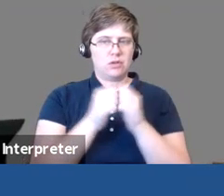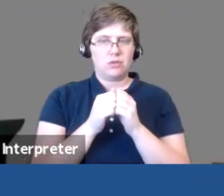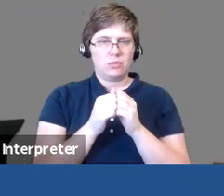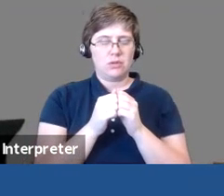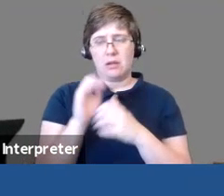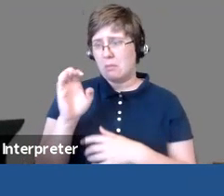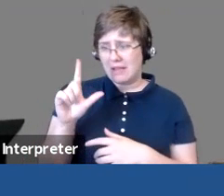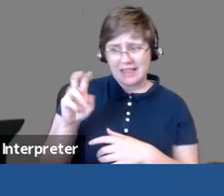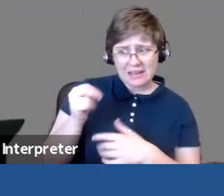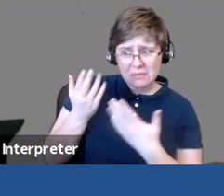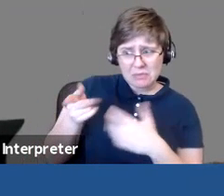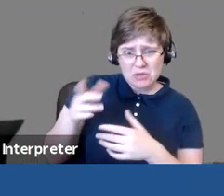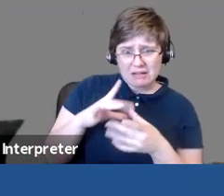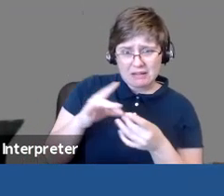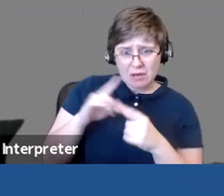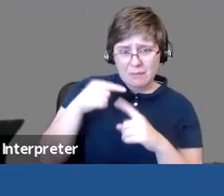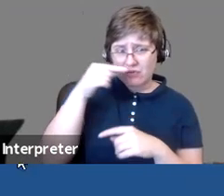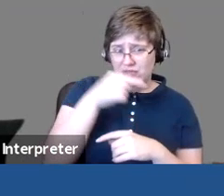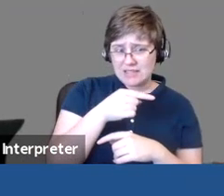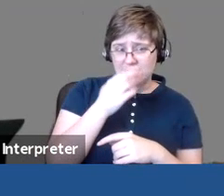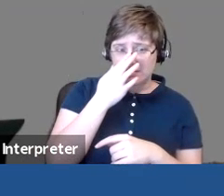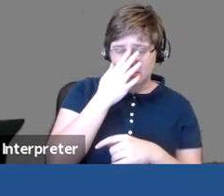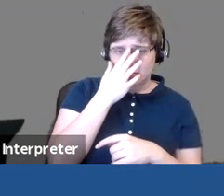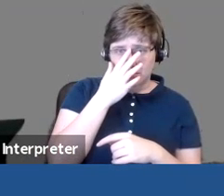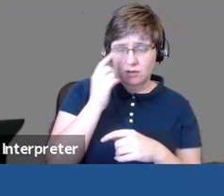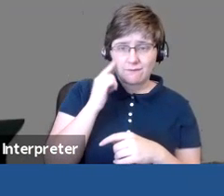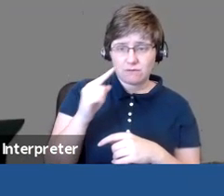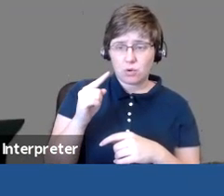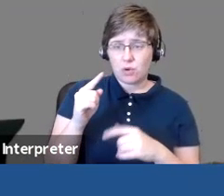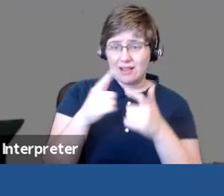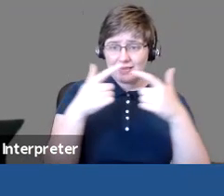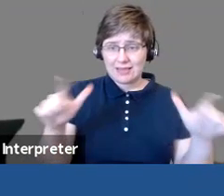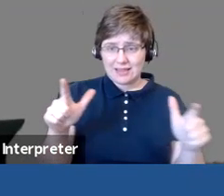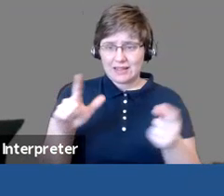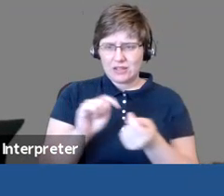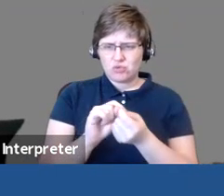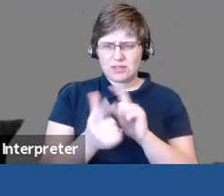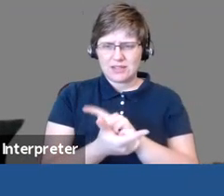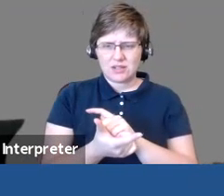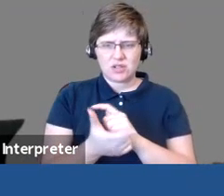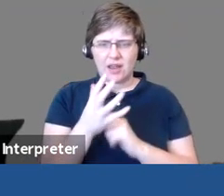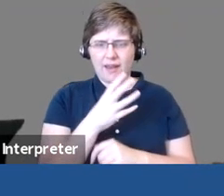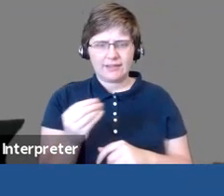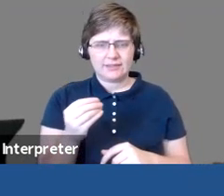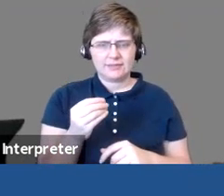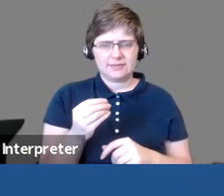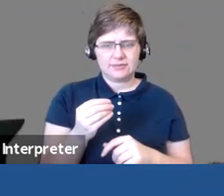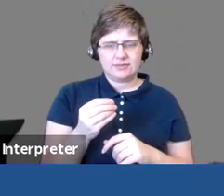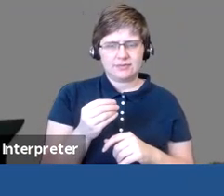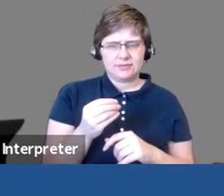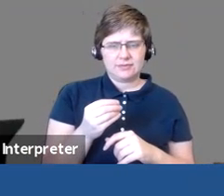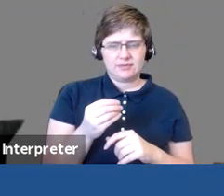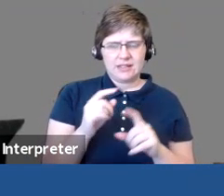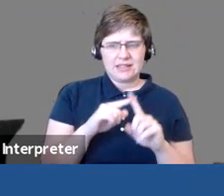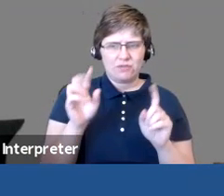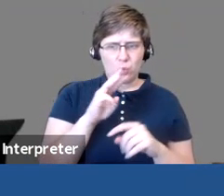Belen, maybe you can speak to this in terms of language translation and